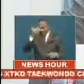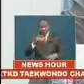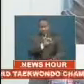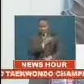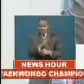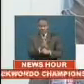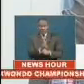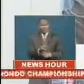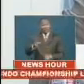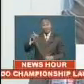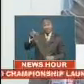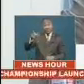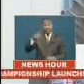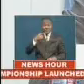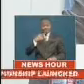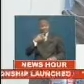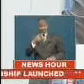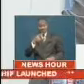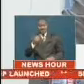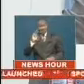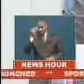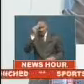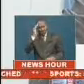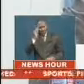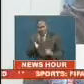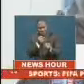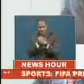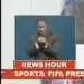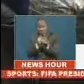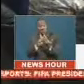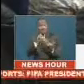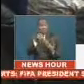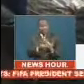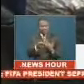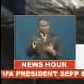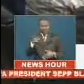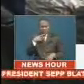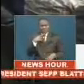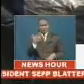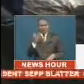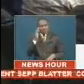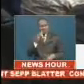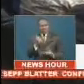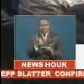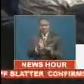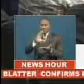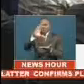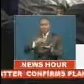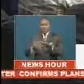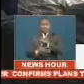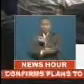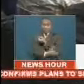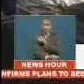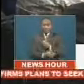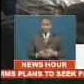Mr. John Jinapo, pledged the ministry's support for a successful project, which he said will eventually reduce poverty. The